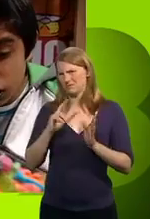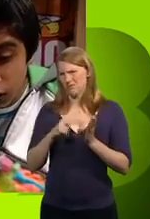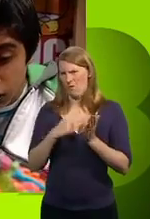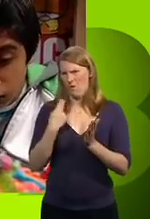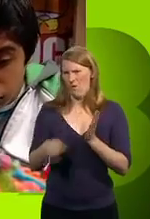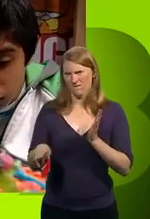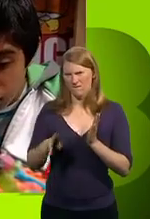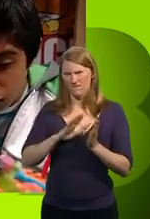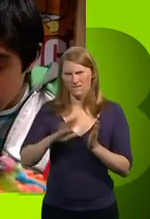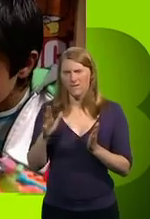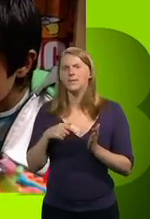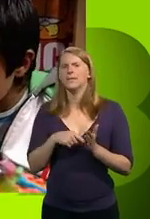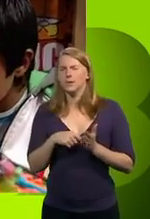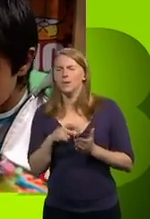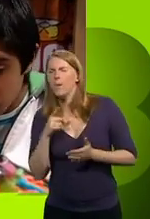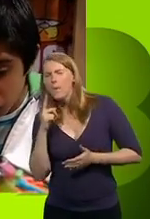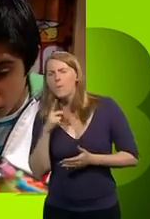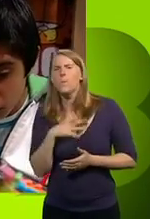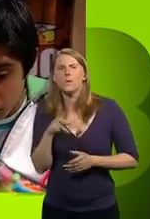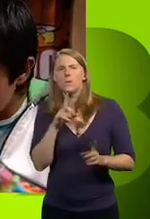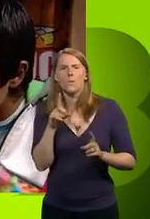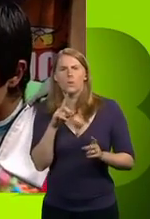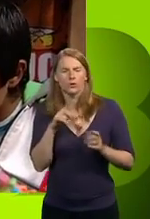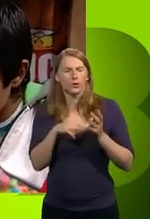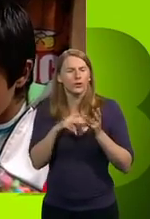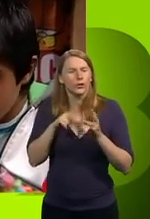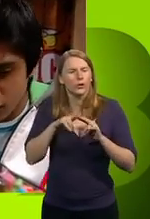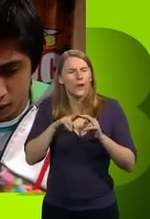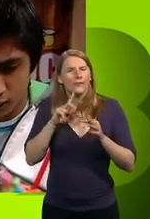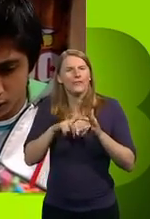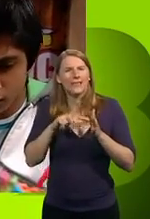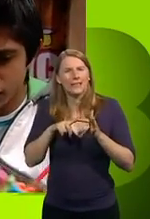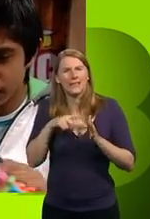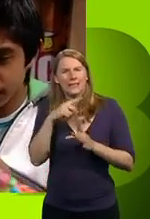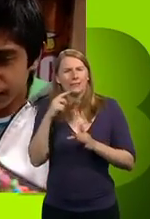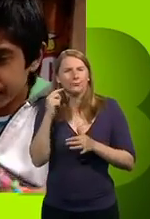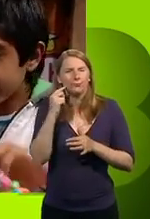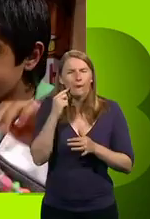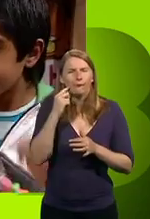want soft toffee and no evidence.